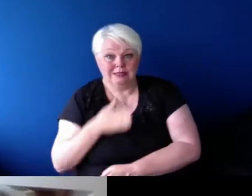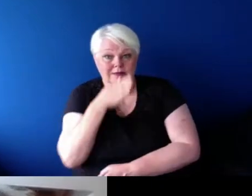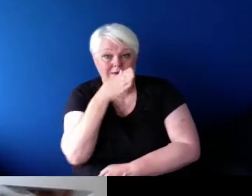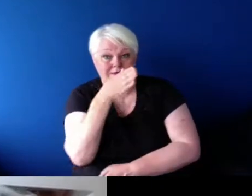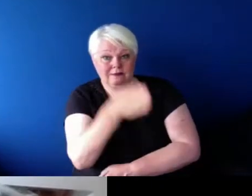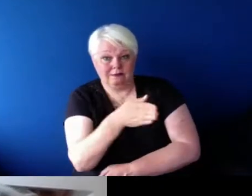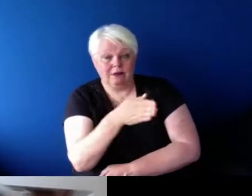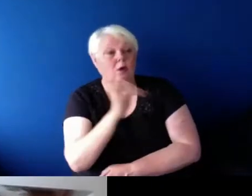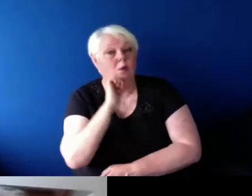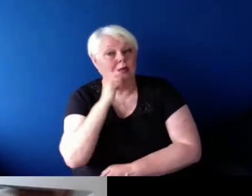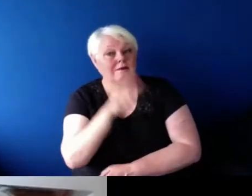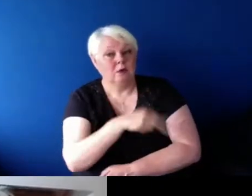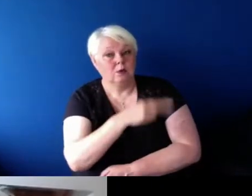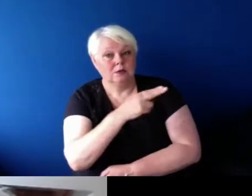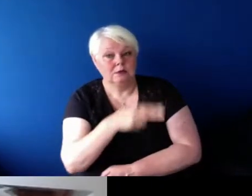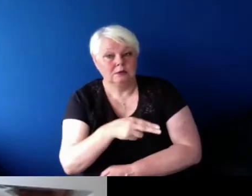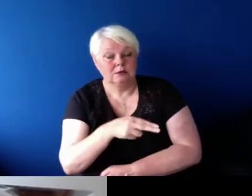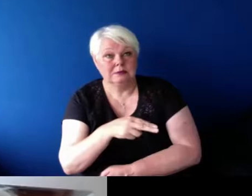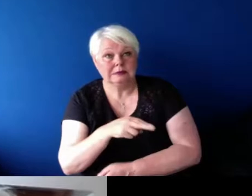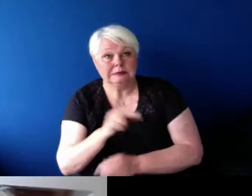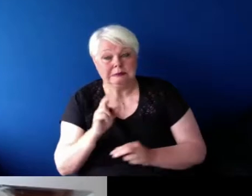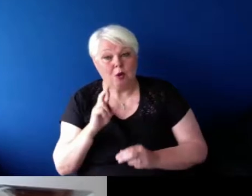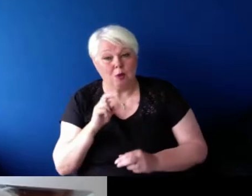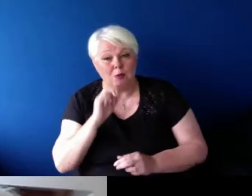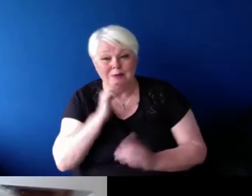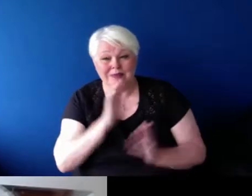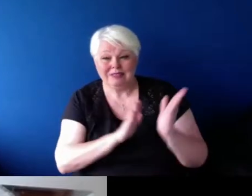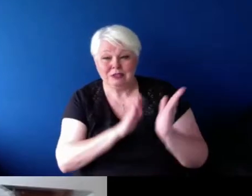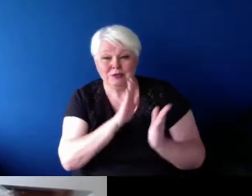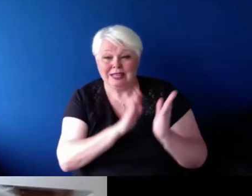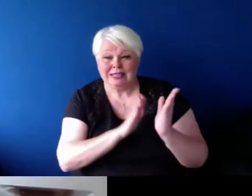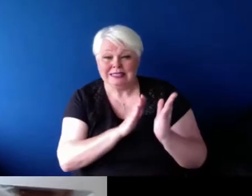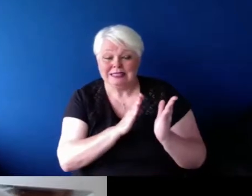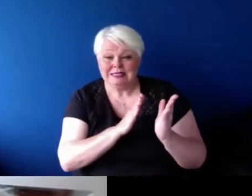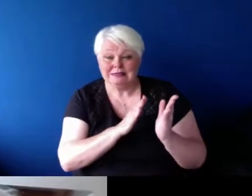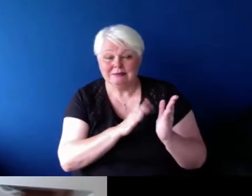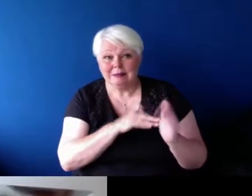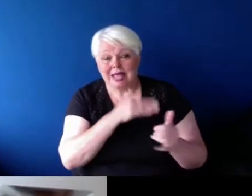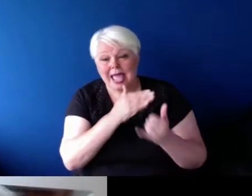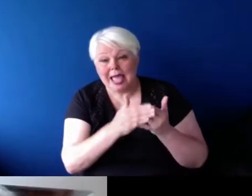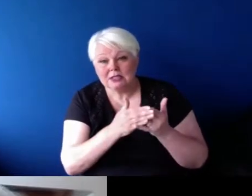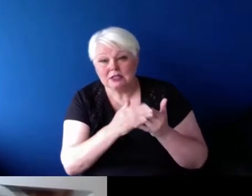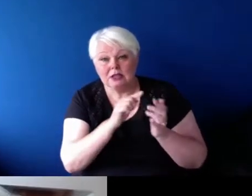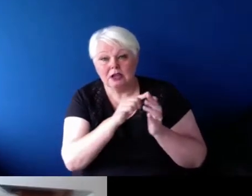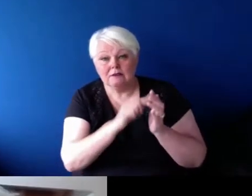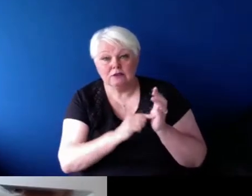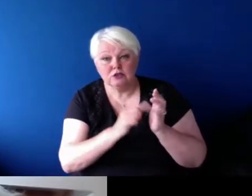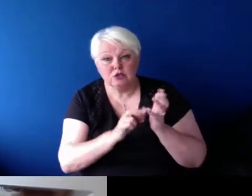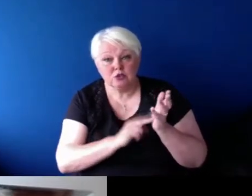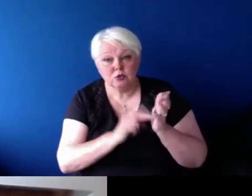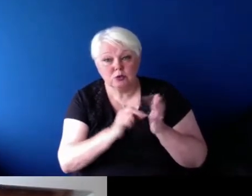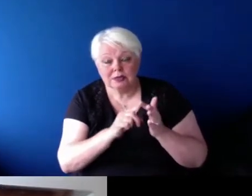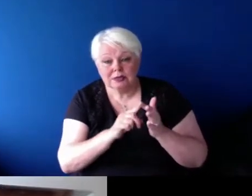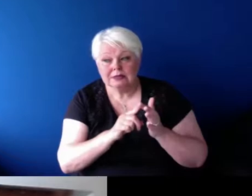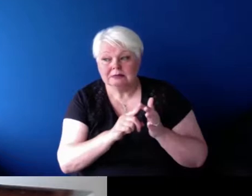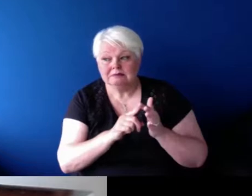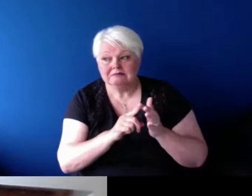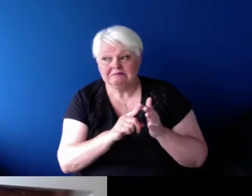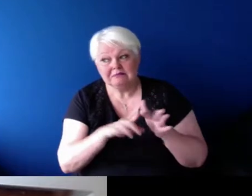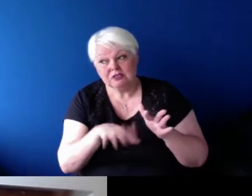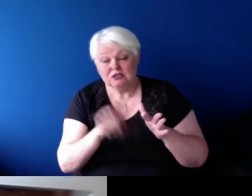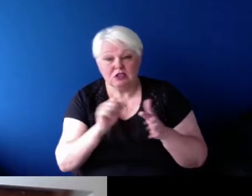So we're hopeful that the conference will meet in person end of June, beginning of July. I mean, that's jury's been out on that because of the